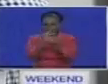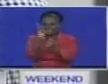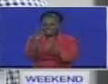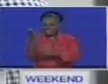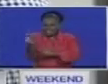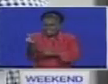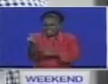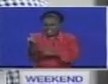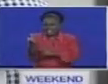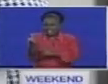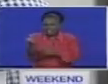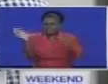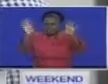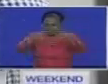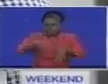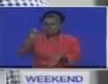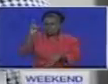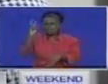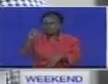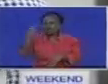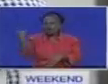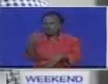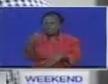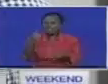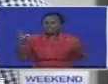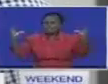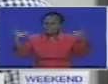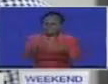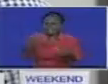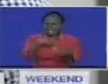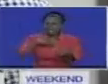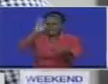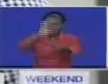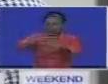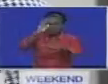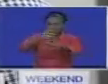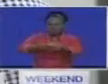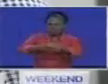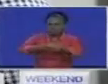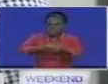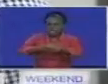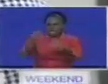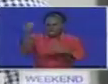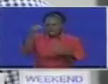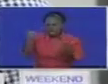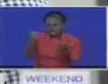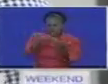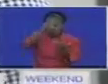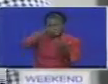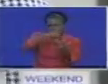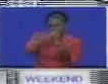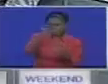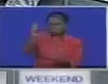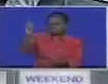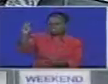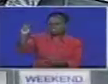nominations in this country was only by ODM. The only party that actually did a credible nomination for candidates was TNA. You've never had because anybody, it was not there. Listen, you've never